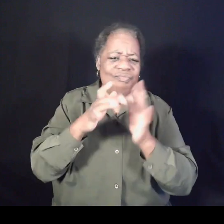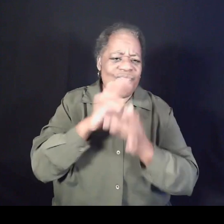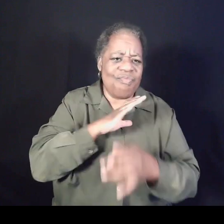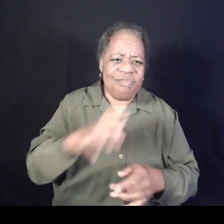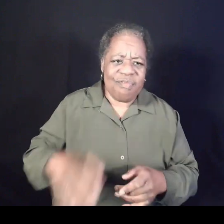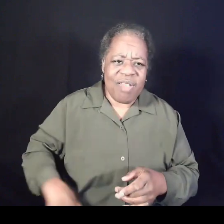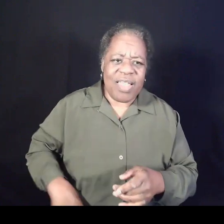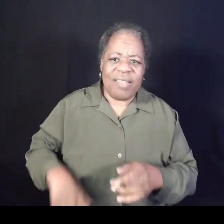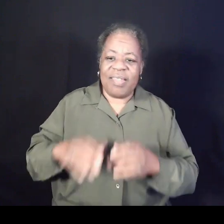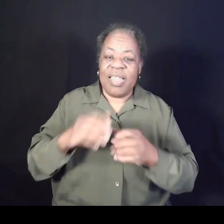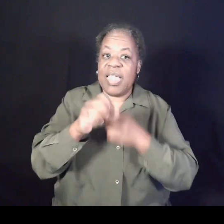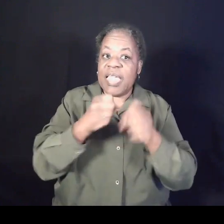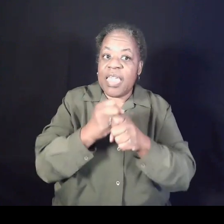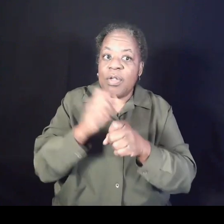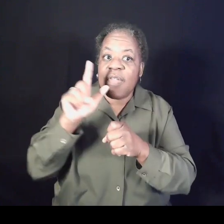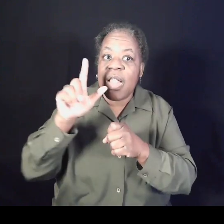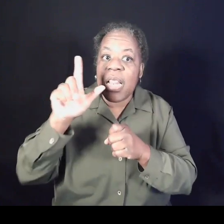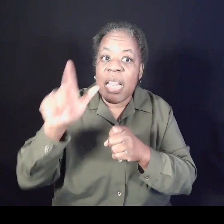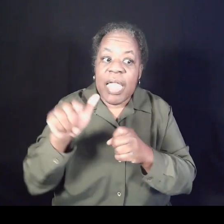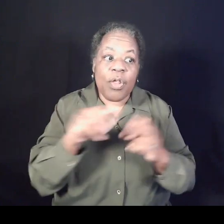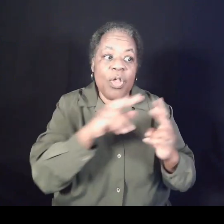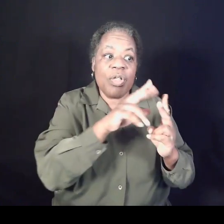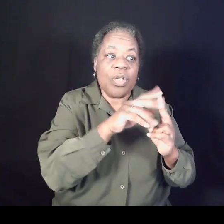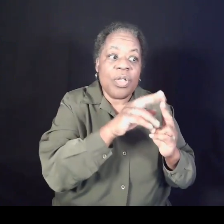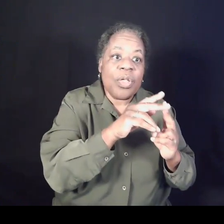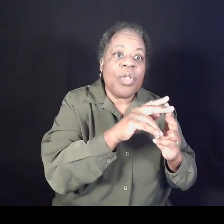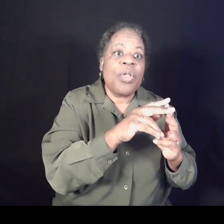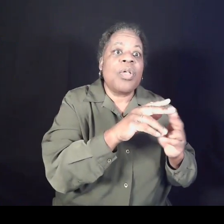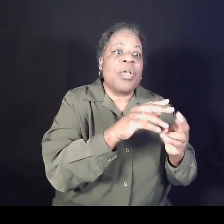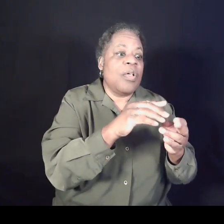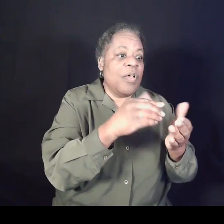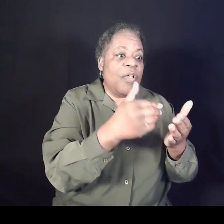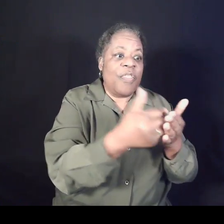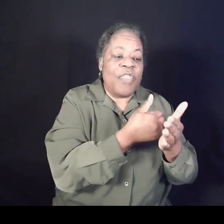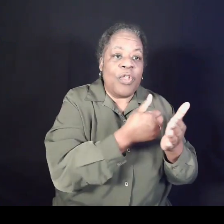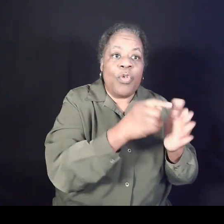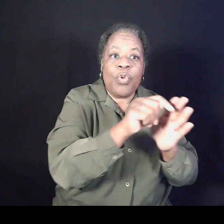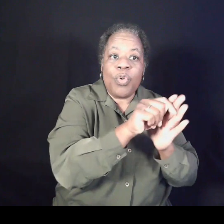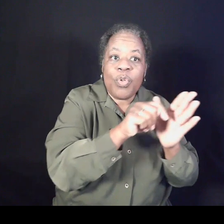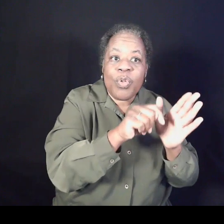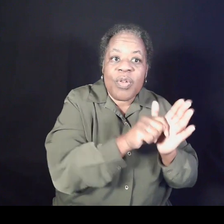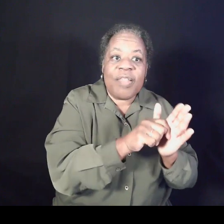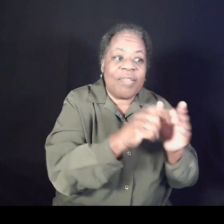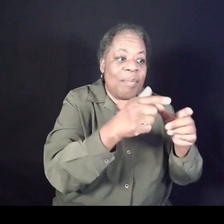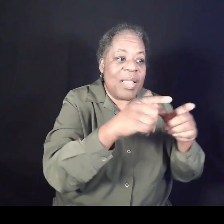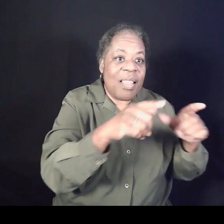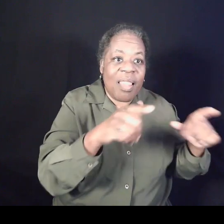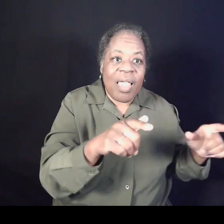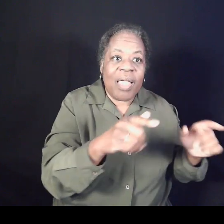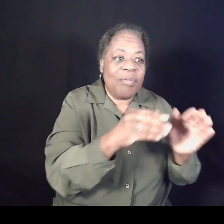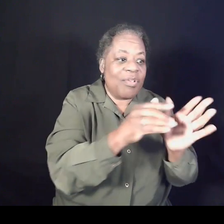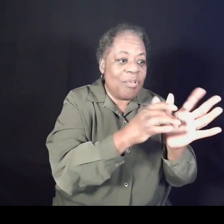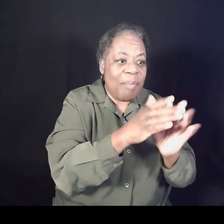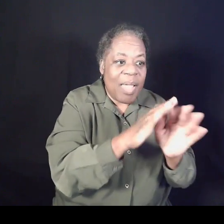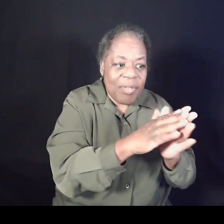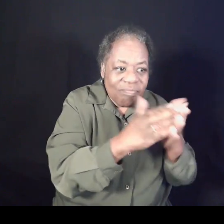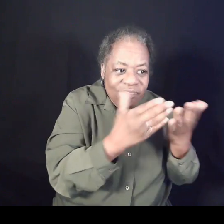years later, the Richardsons completed a translation of the New Testament in the Sawi language, using the language of the Peace